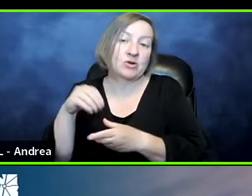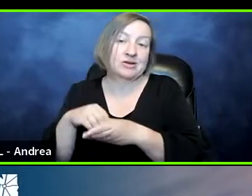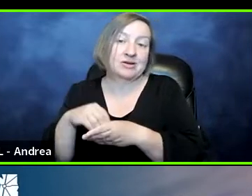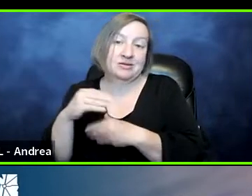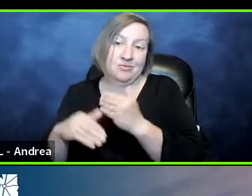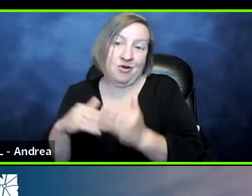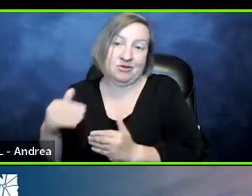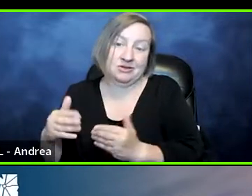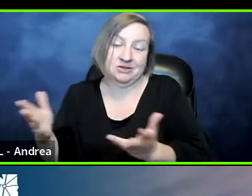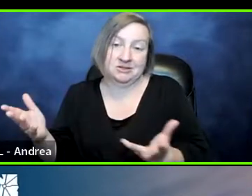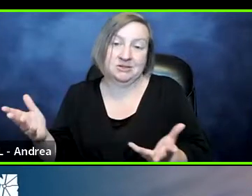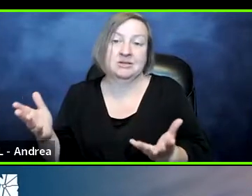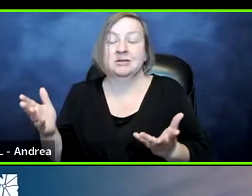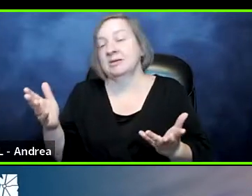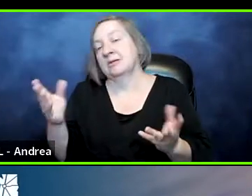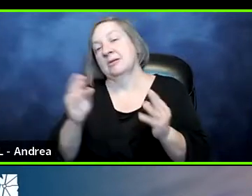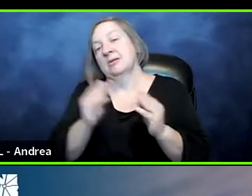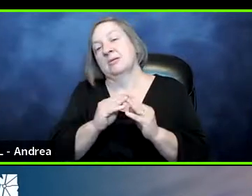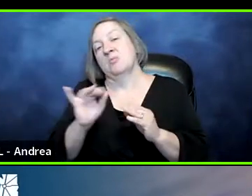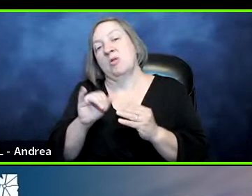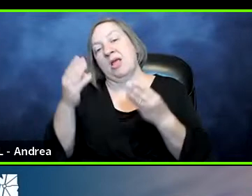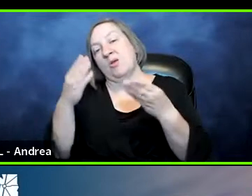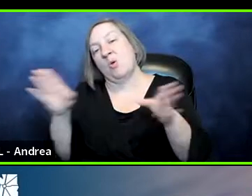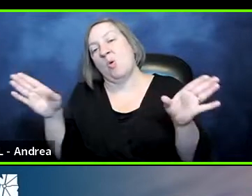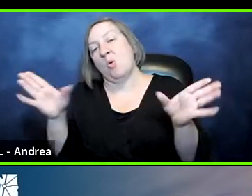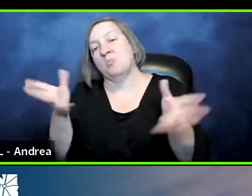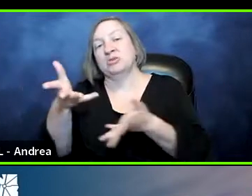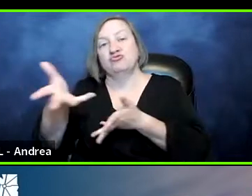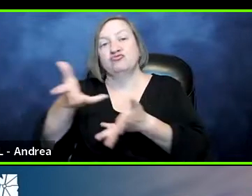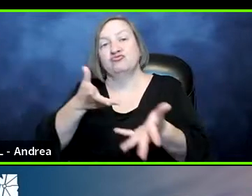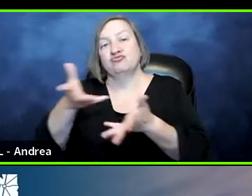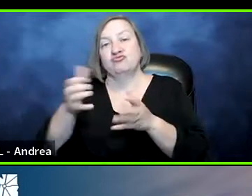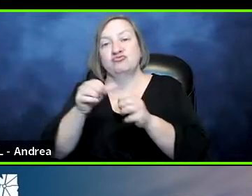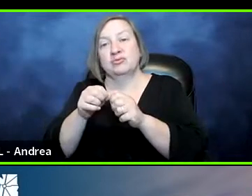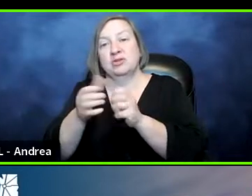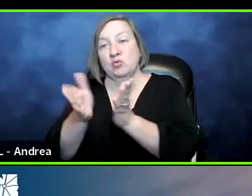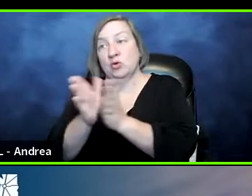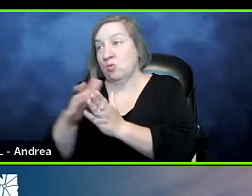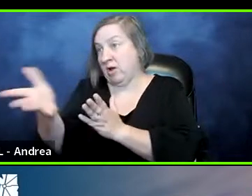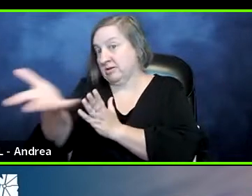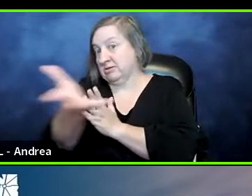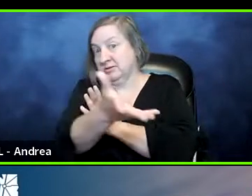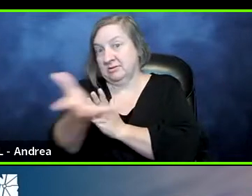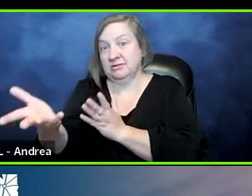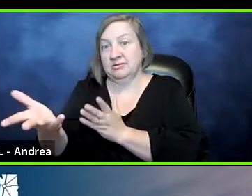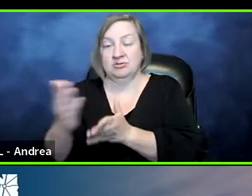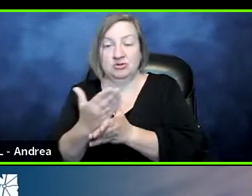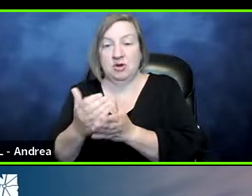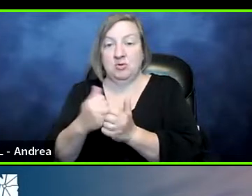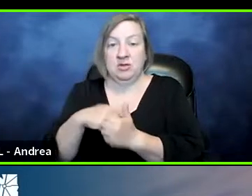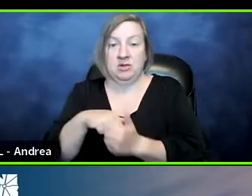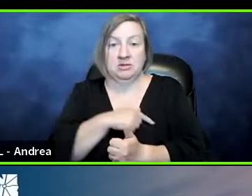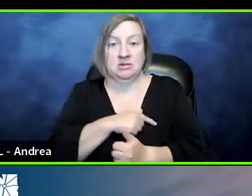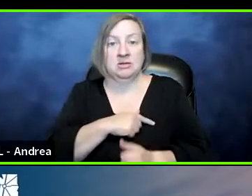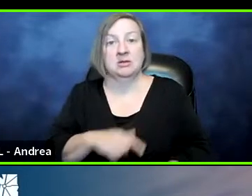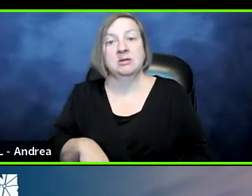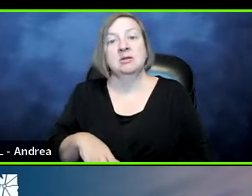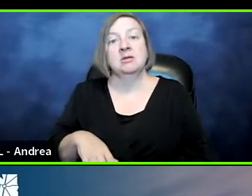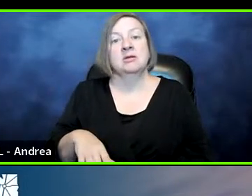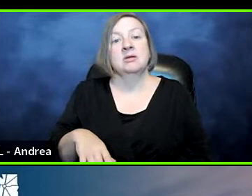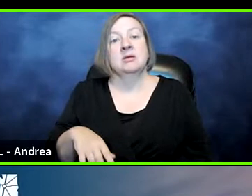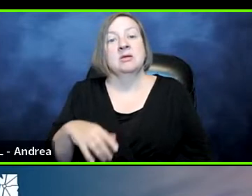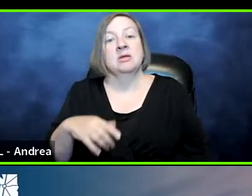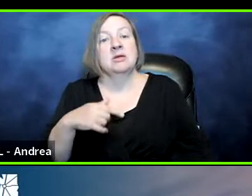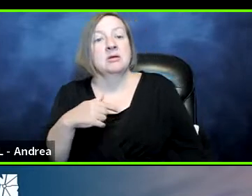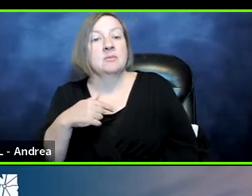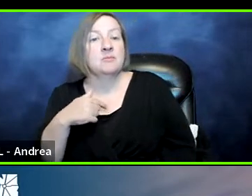process. So it's more kind of an open ongoing request. Got it. And I'm also hearing